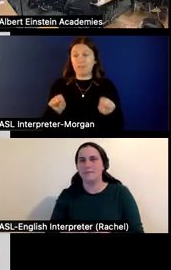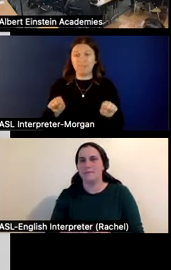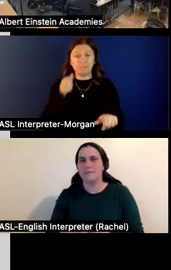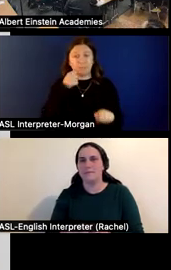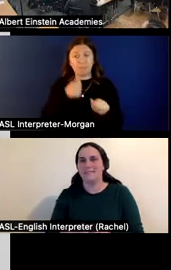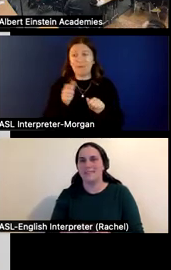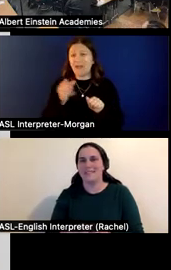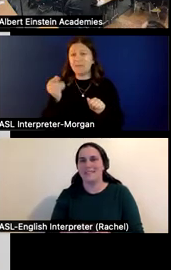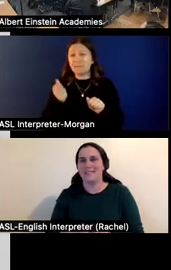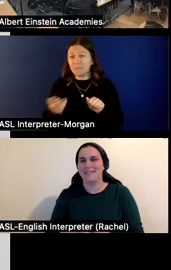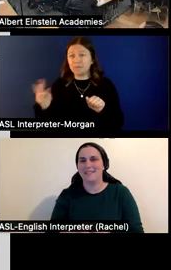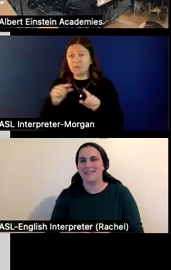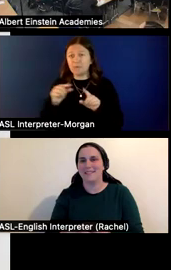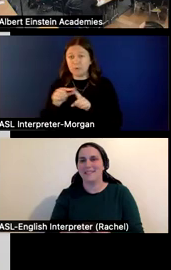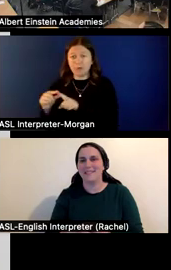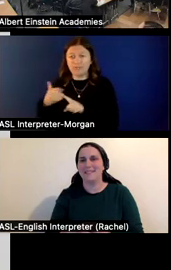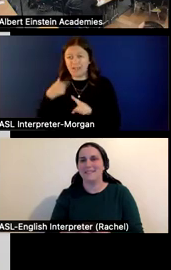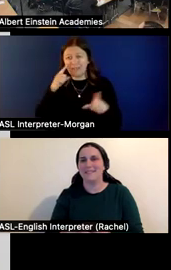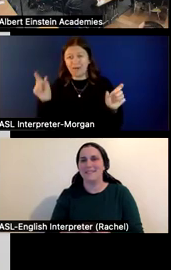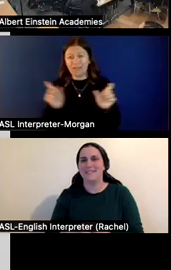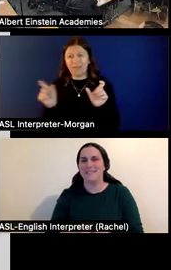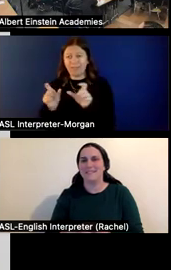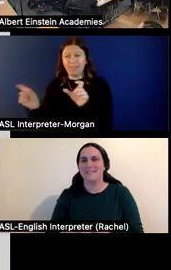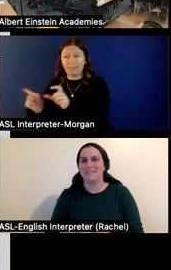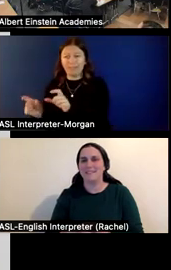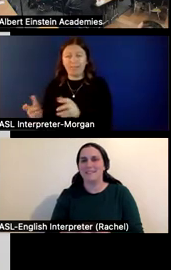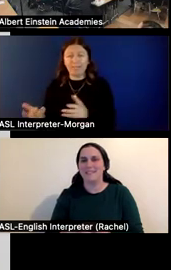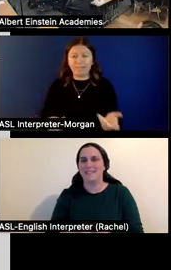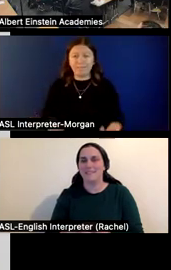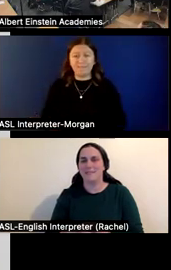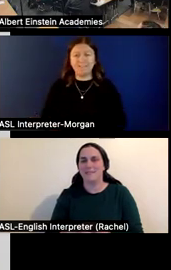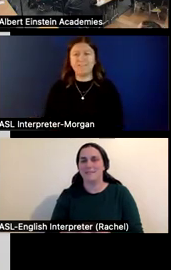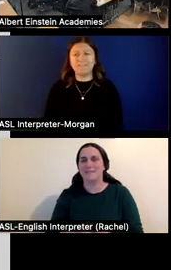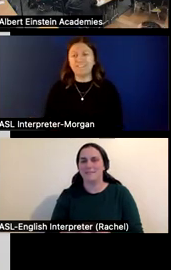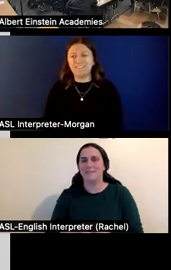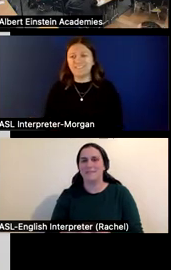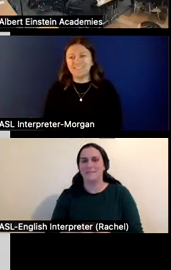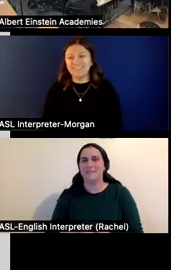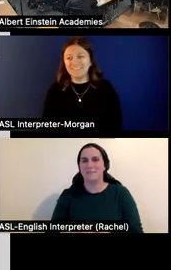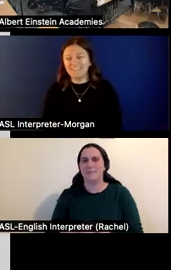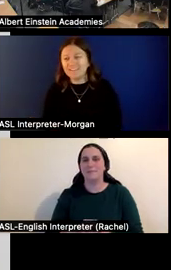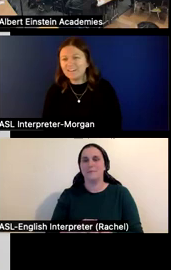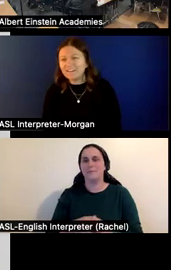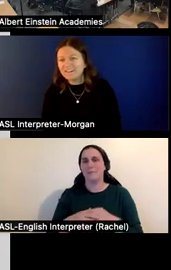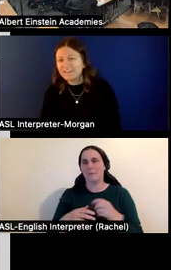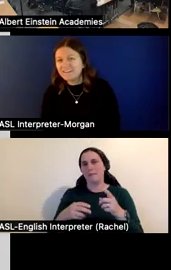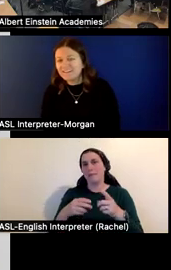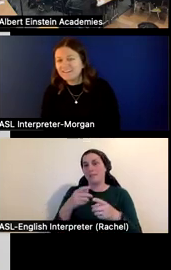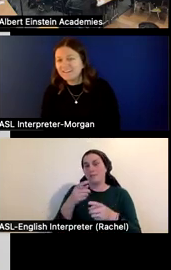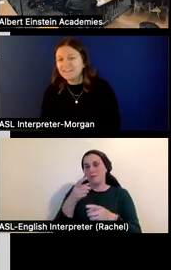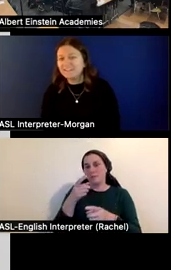Entschuldigung, actually, that's like, that has like a prefix and a suffix, like there's nothing really put together, but sometimes there